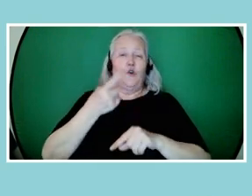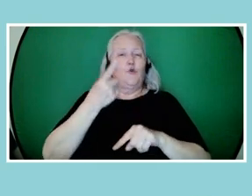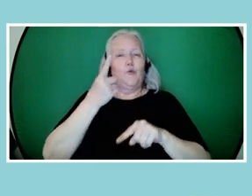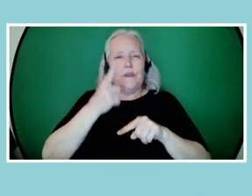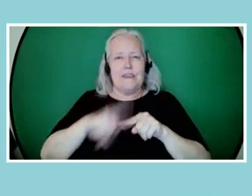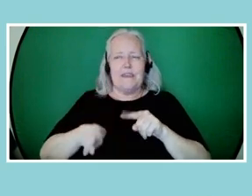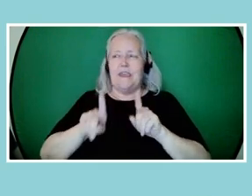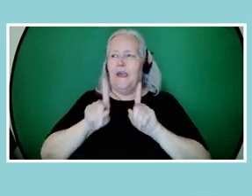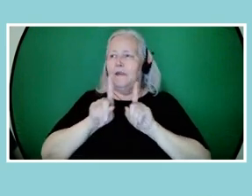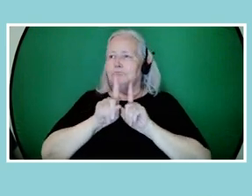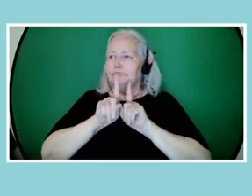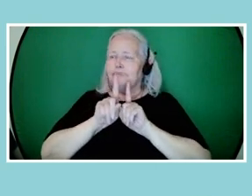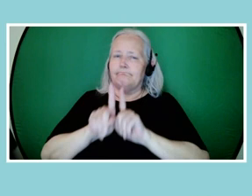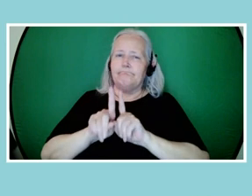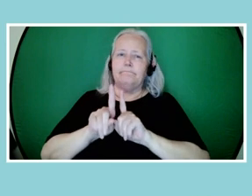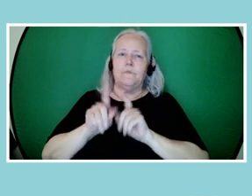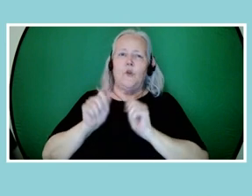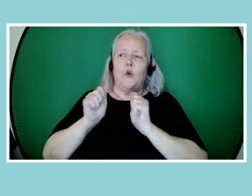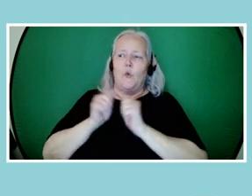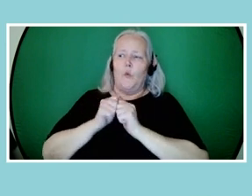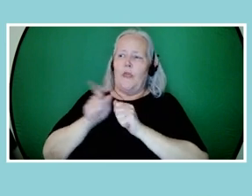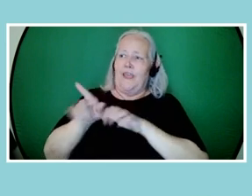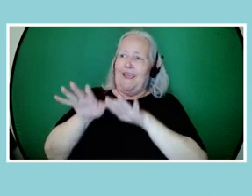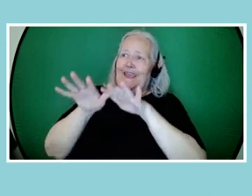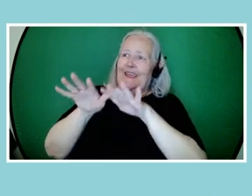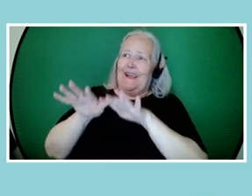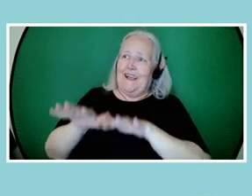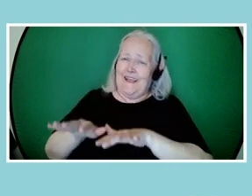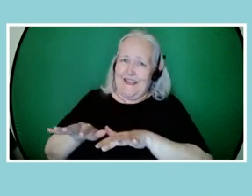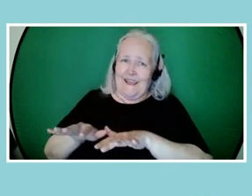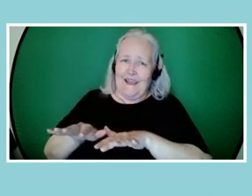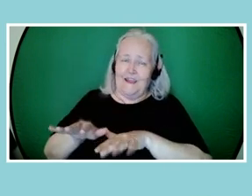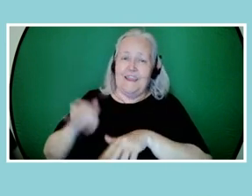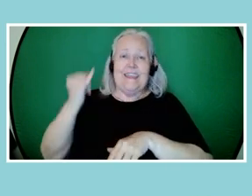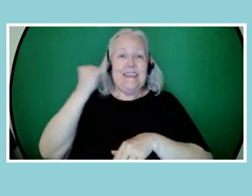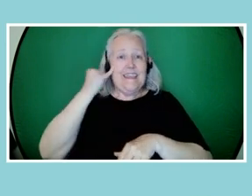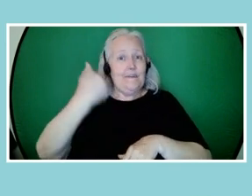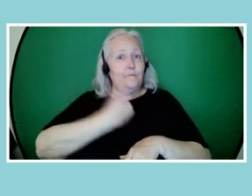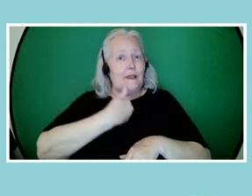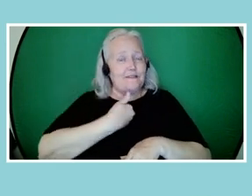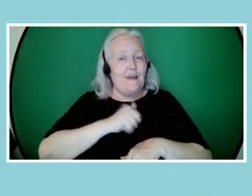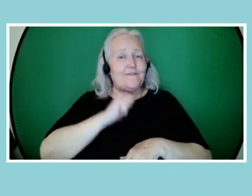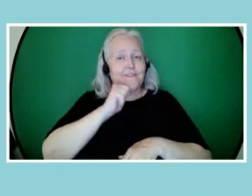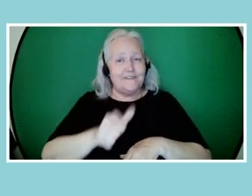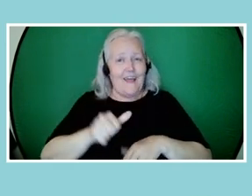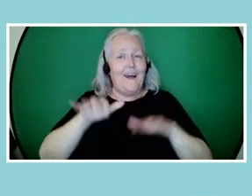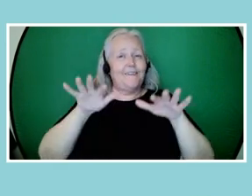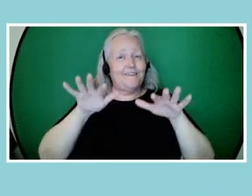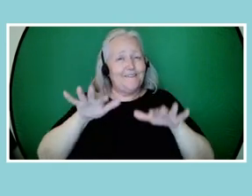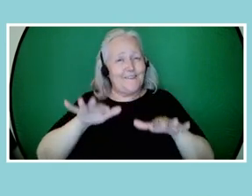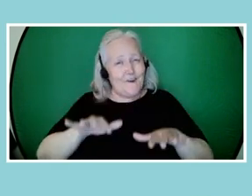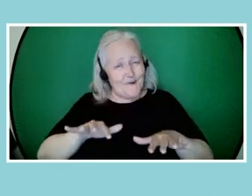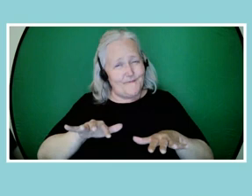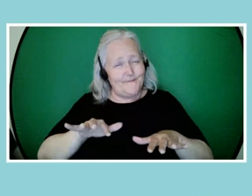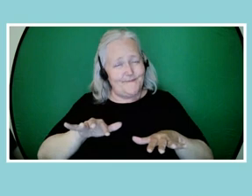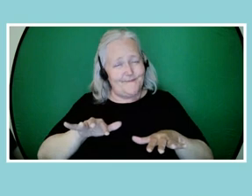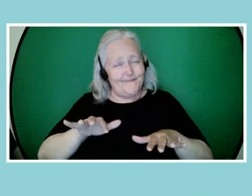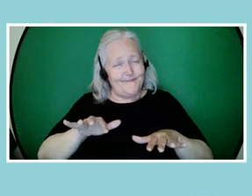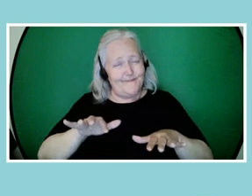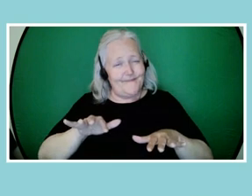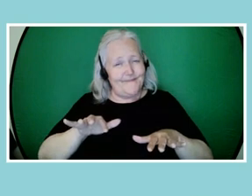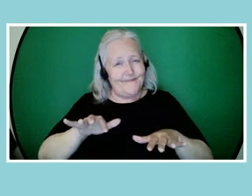is agitated into that calm space if you are not already in that calm